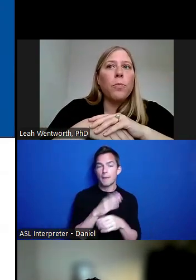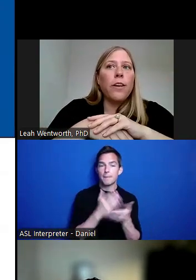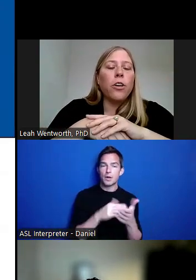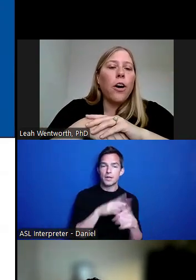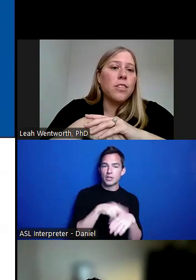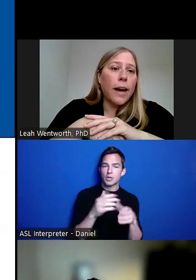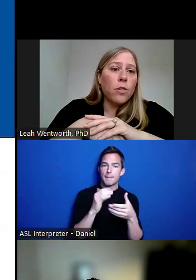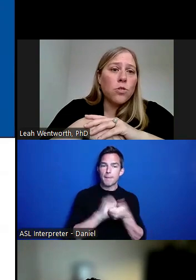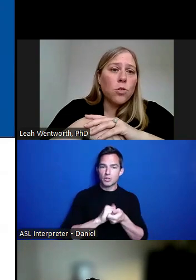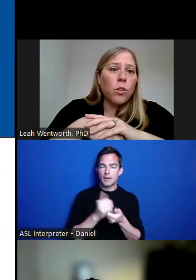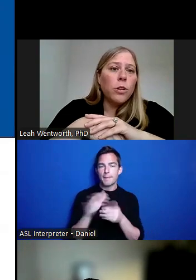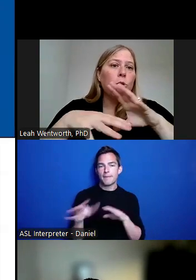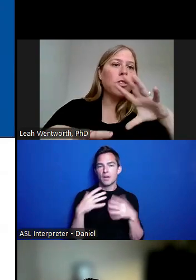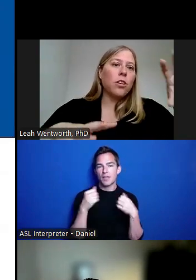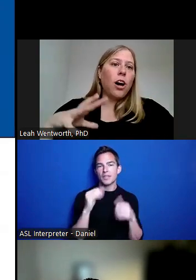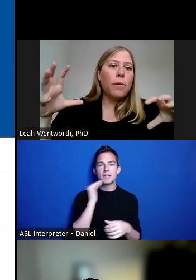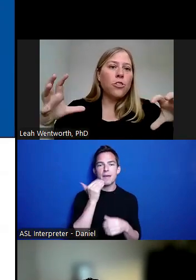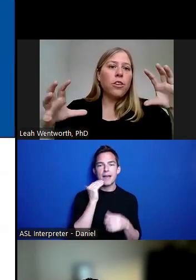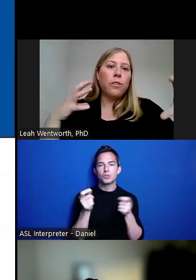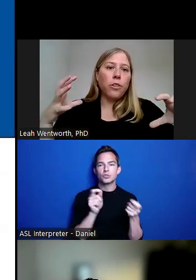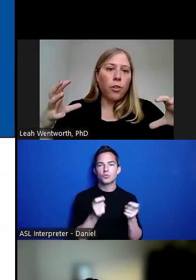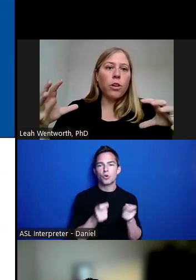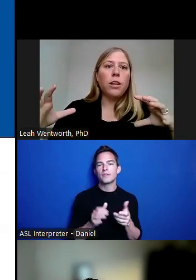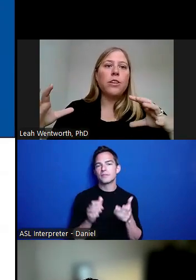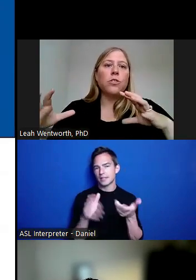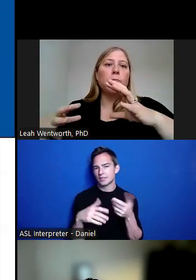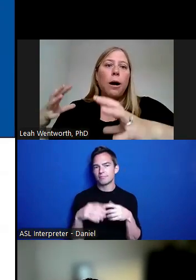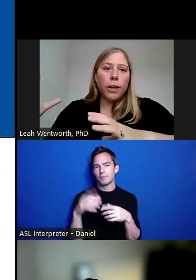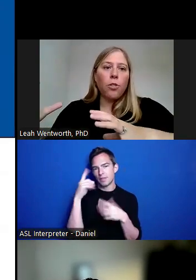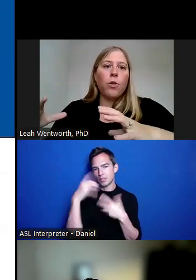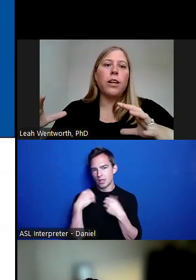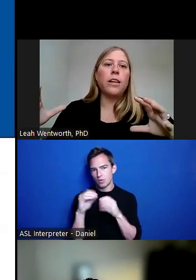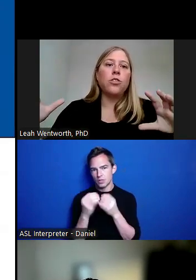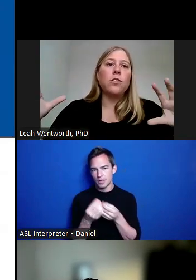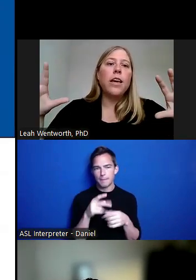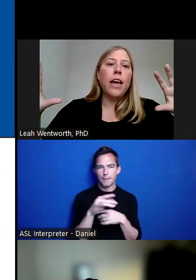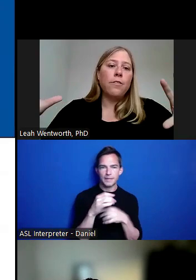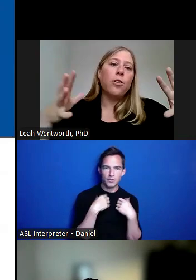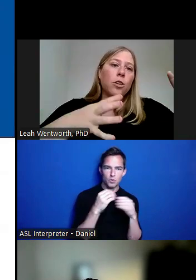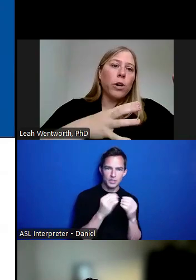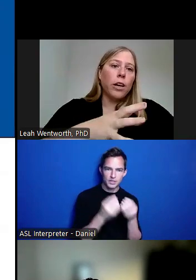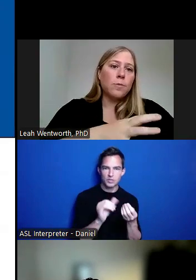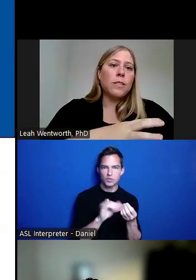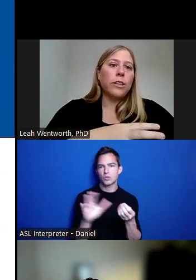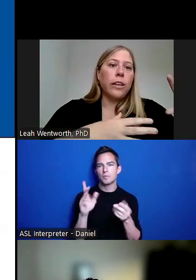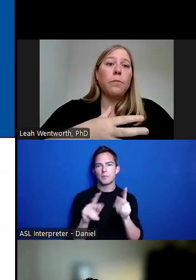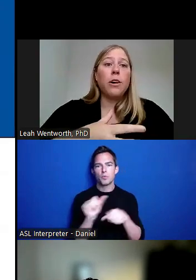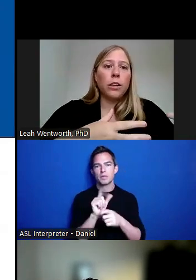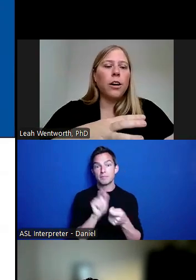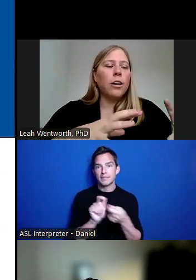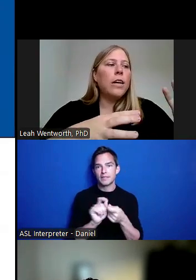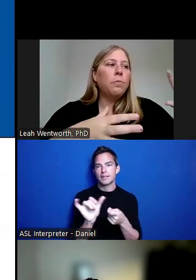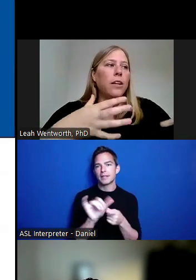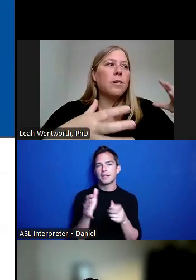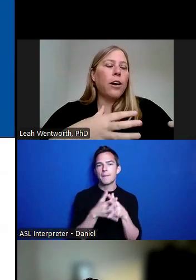Partnership for Behavioral Health and Tobacco Control, which is a combination of mental health organizations, public health organizations, and folks that are working specifically like